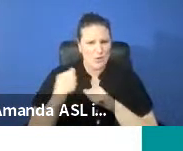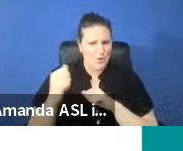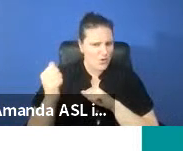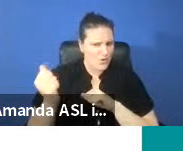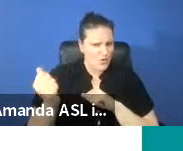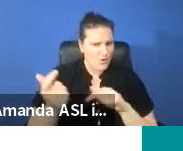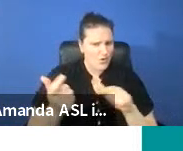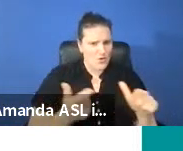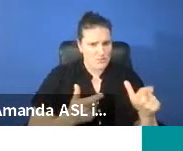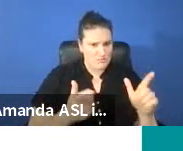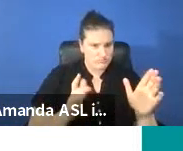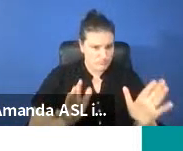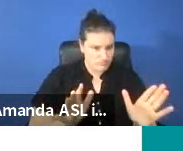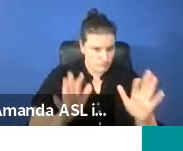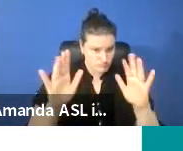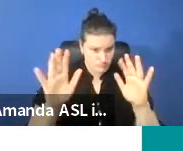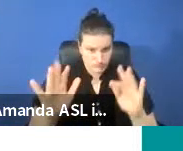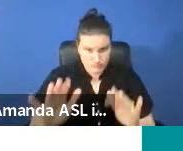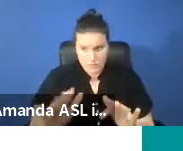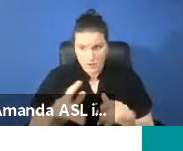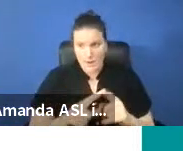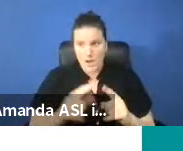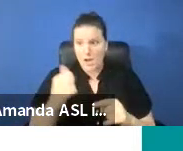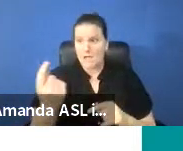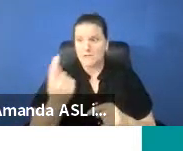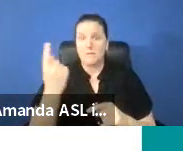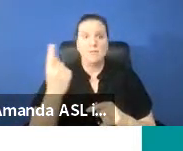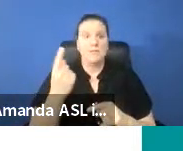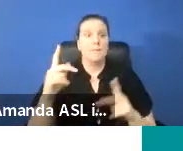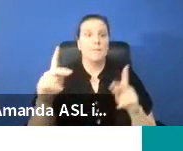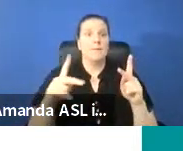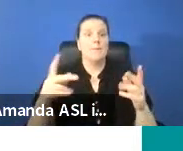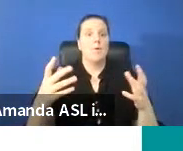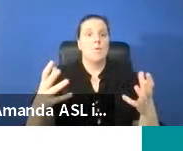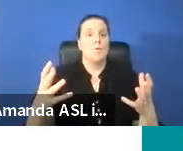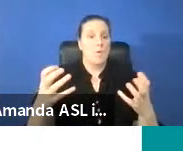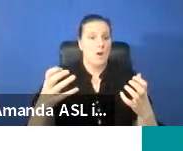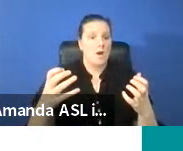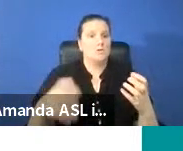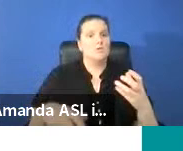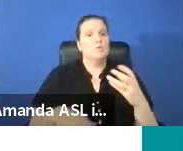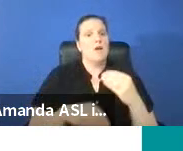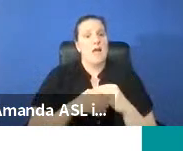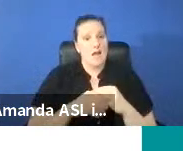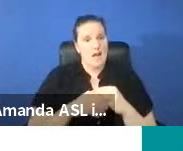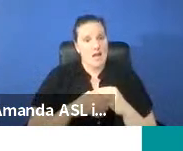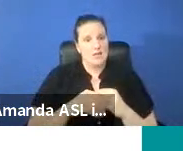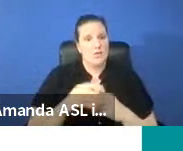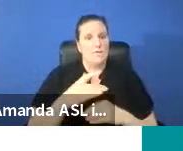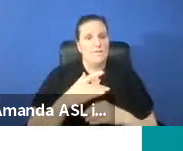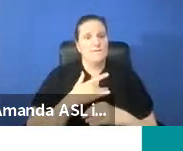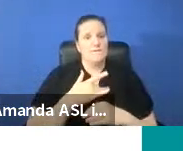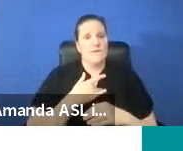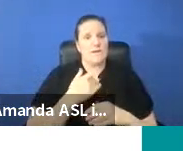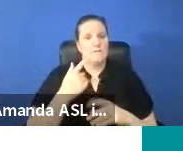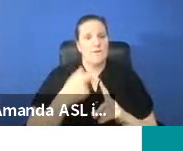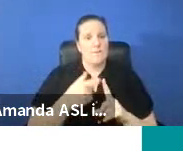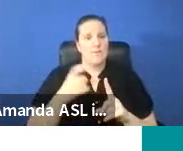everybody, but is there anything that folks would like to kind of add that they feel from